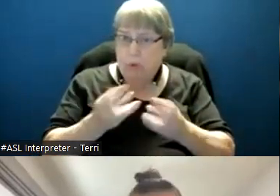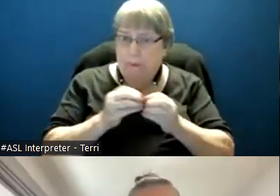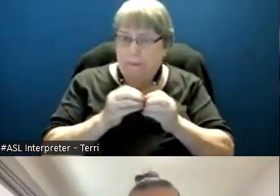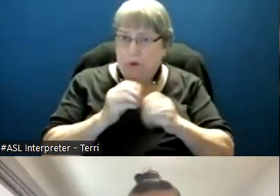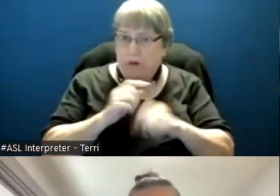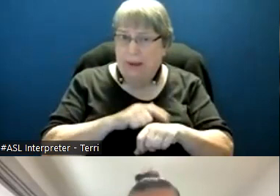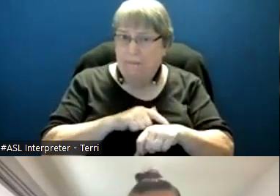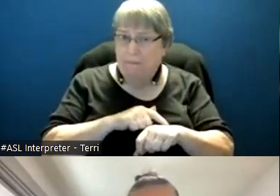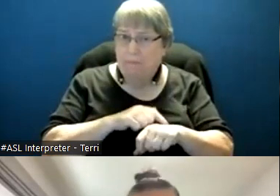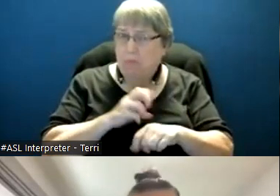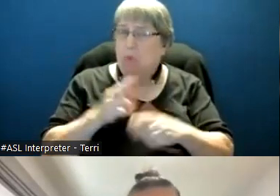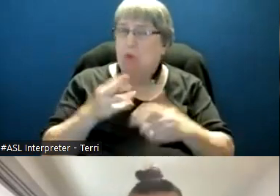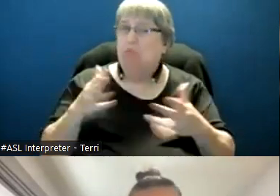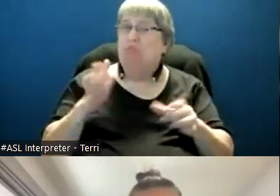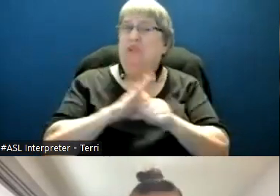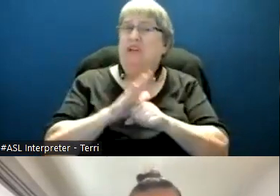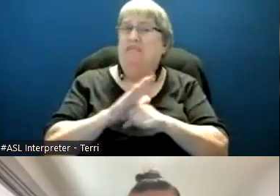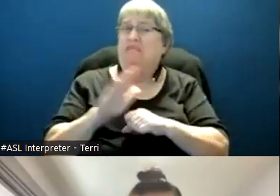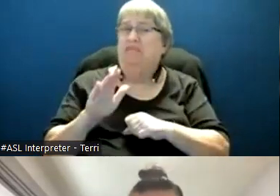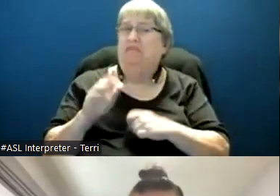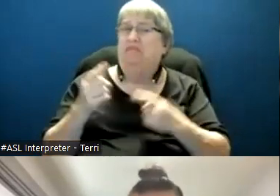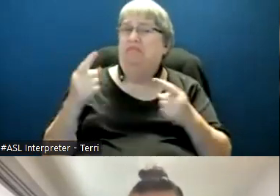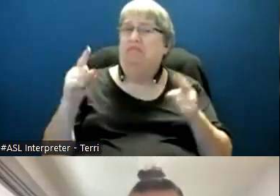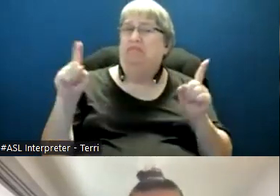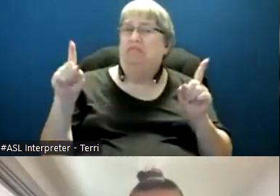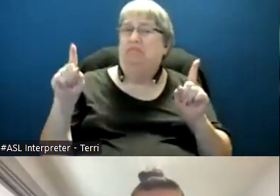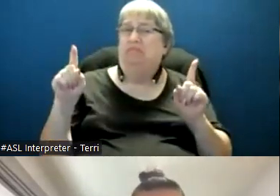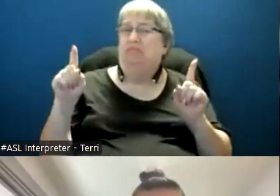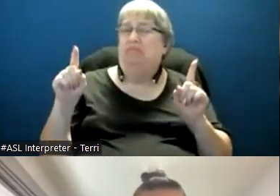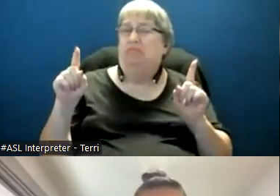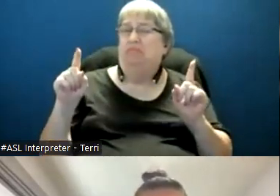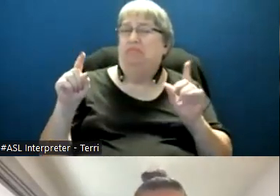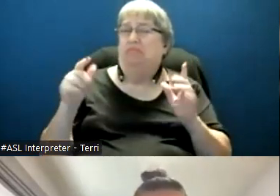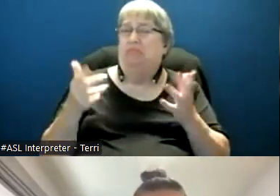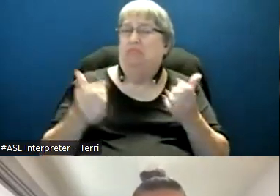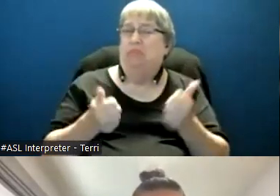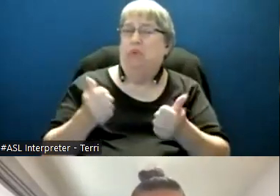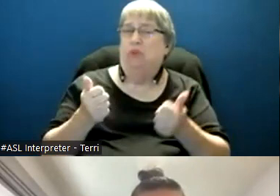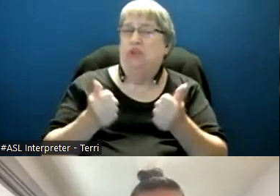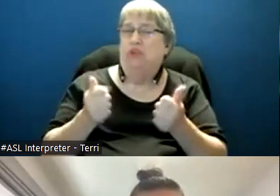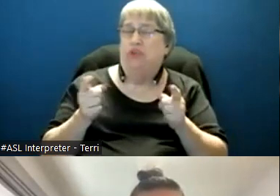Or did you get some things accomplished and you're kind of in a good spot right now?